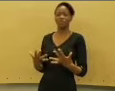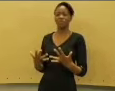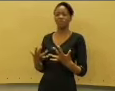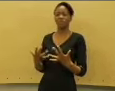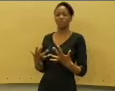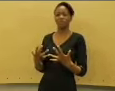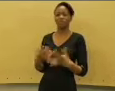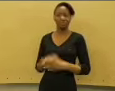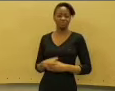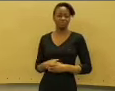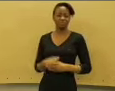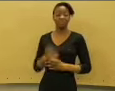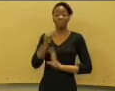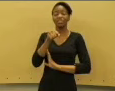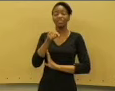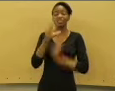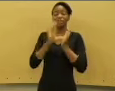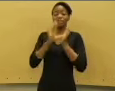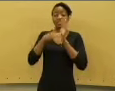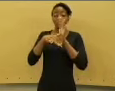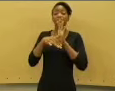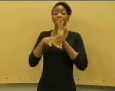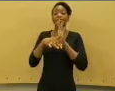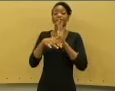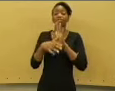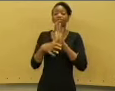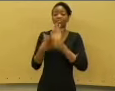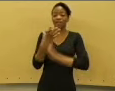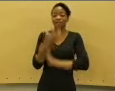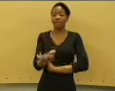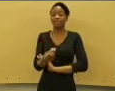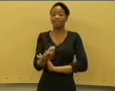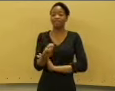once you become disabled, your sexuality as a whole